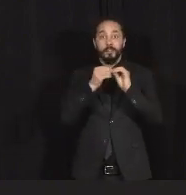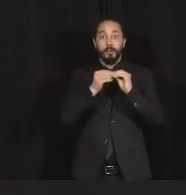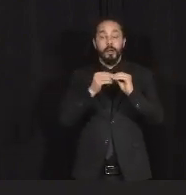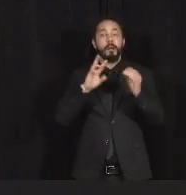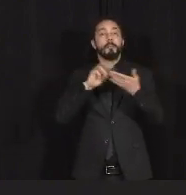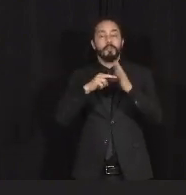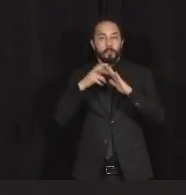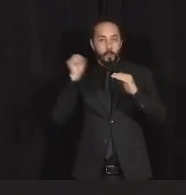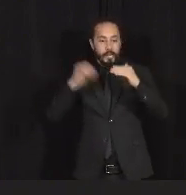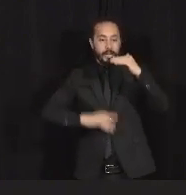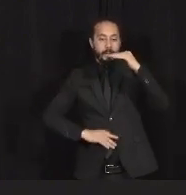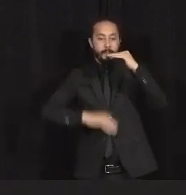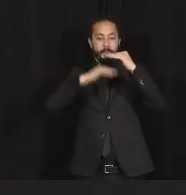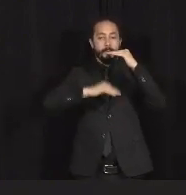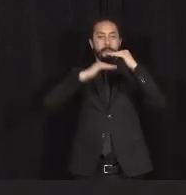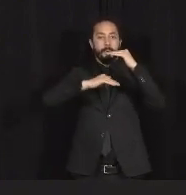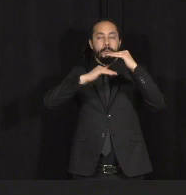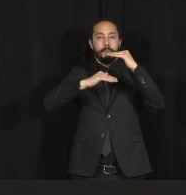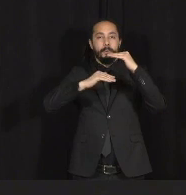becomes twofold. One is,